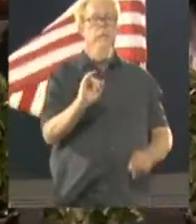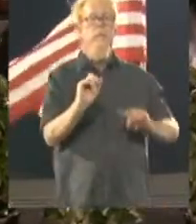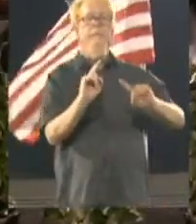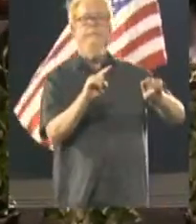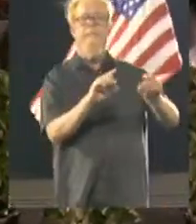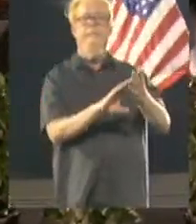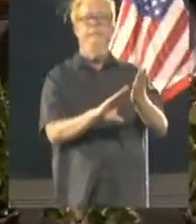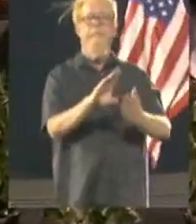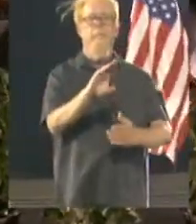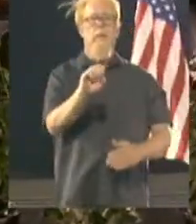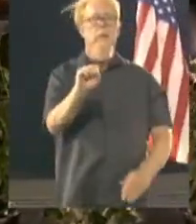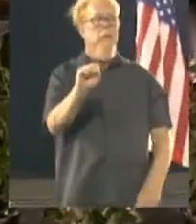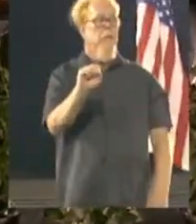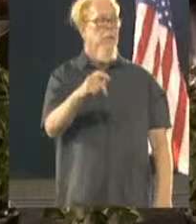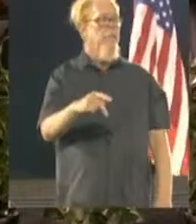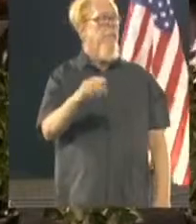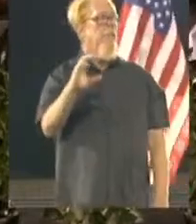College.